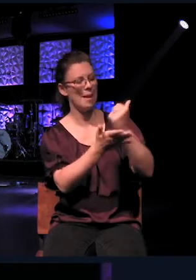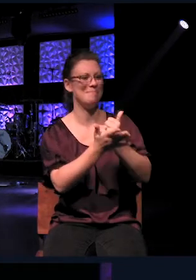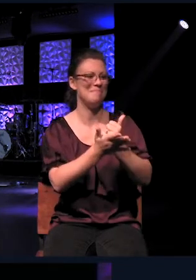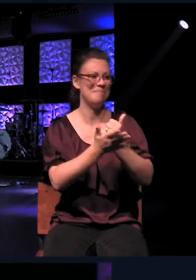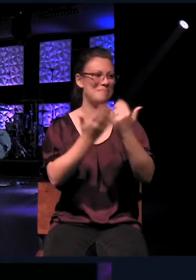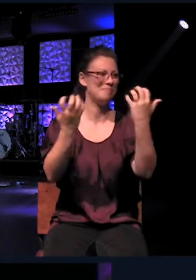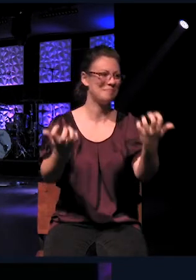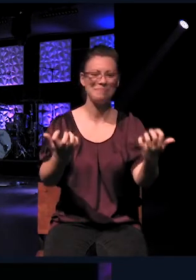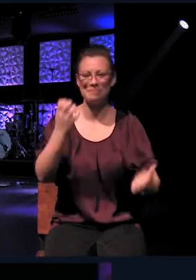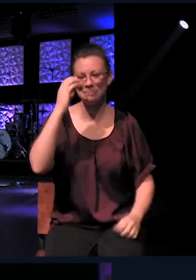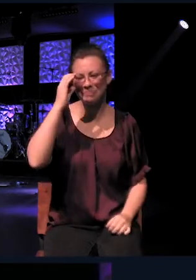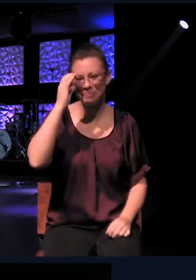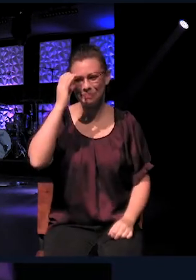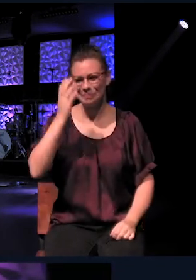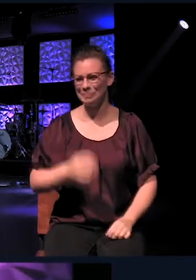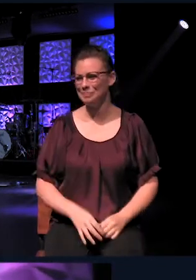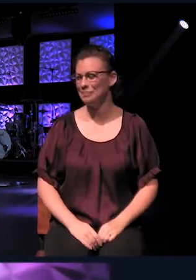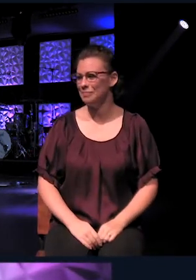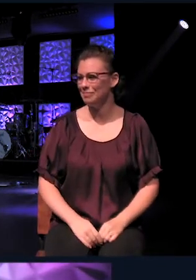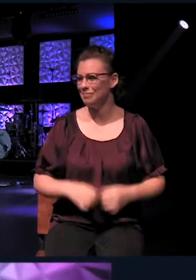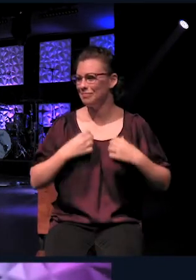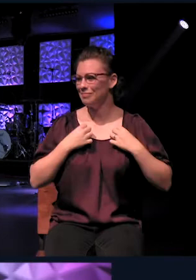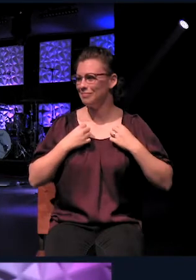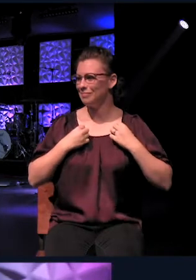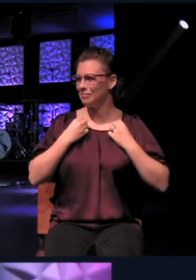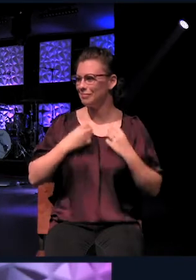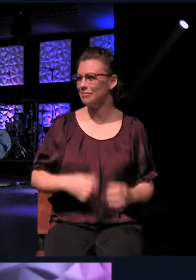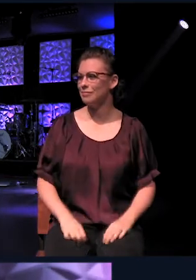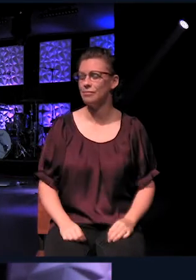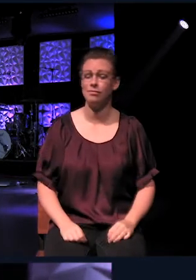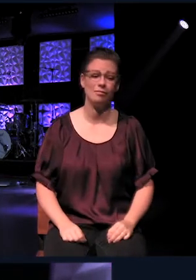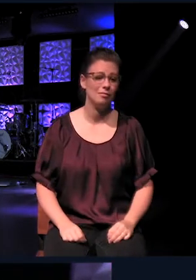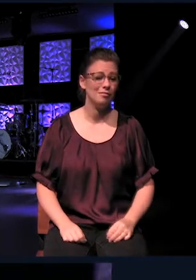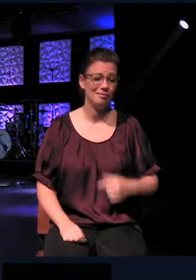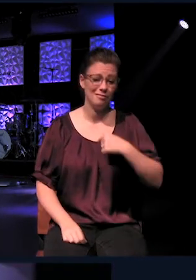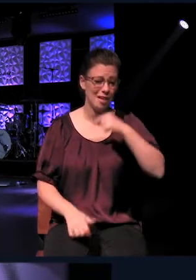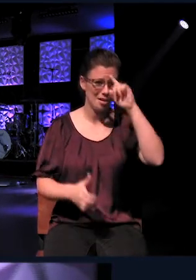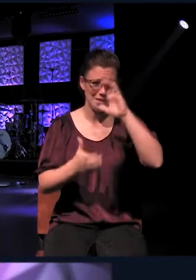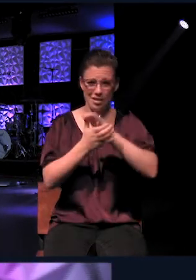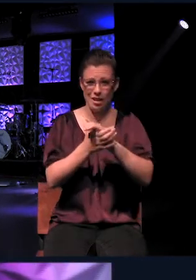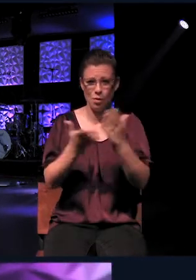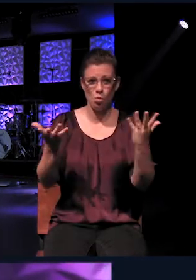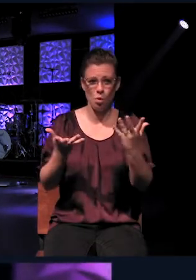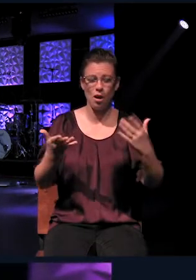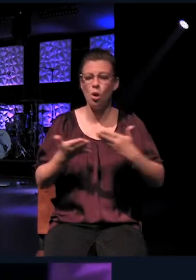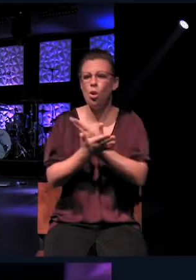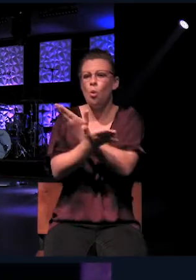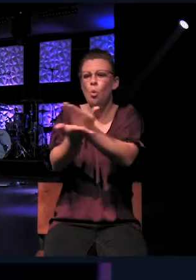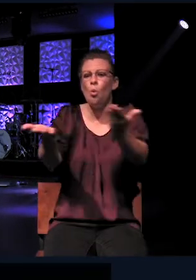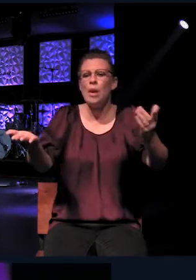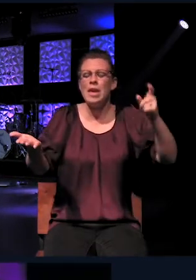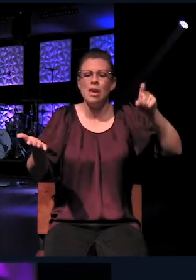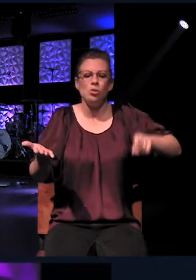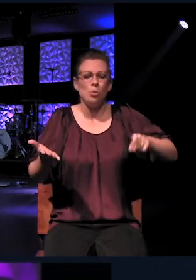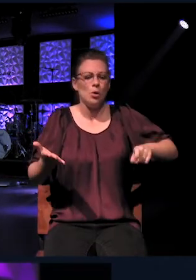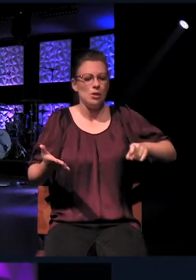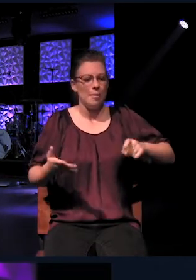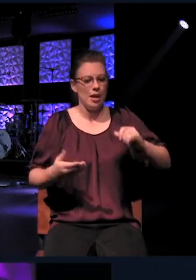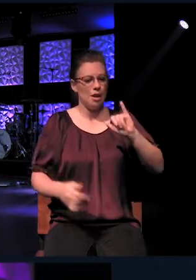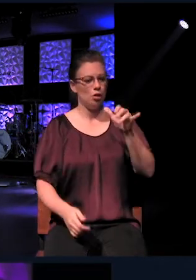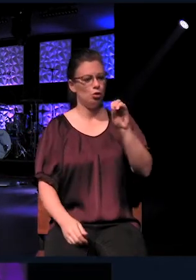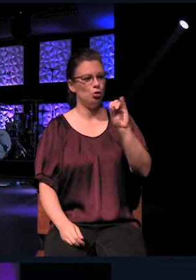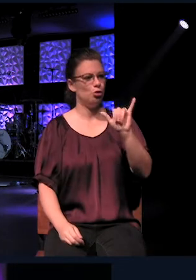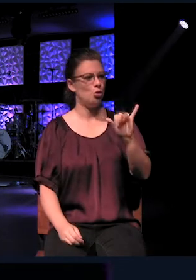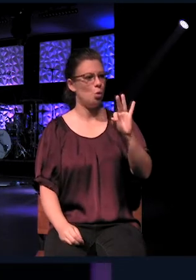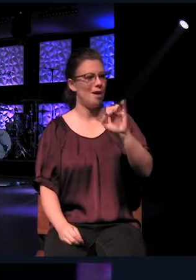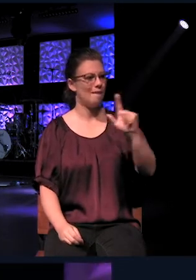seated. And so I believe that we were made to be joyful. We were made to be